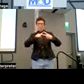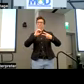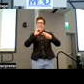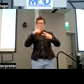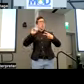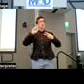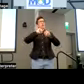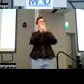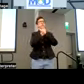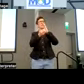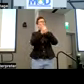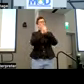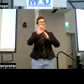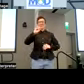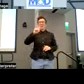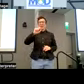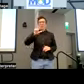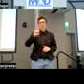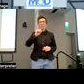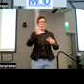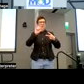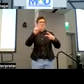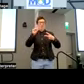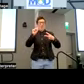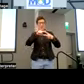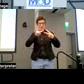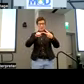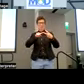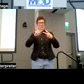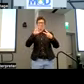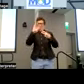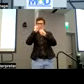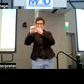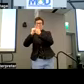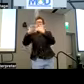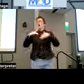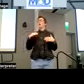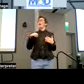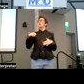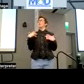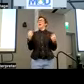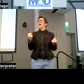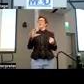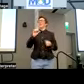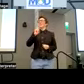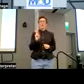testing. That's what this picture is. Health care digital access. We already heard some this morning of some of the ideas.